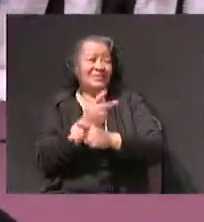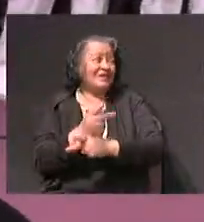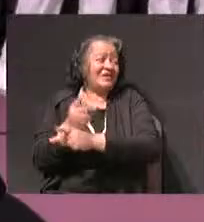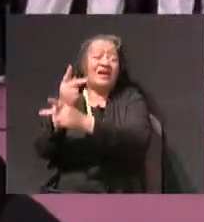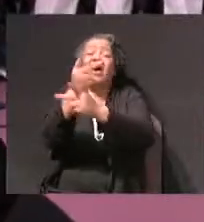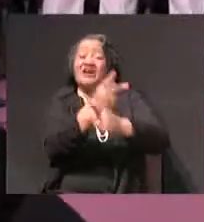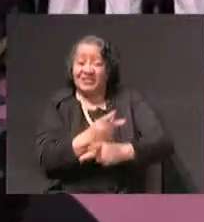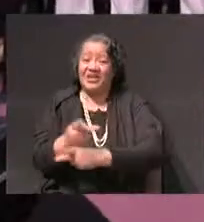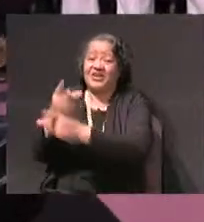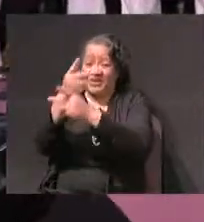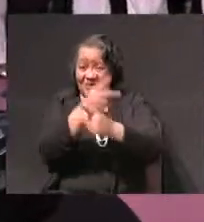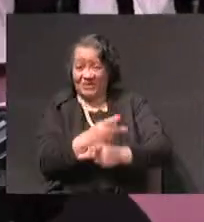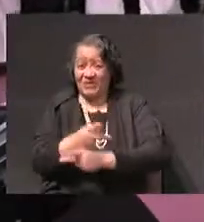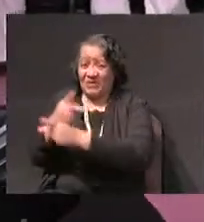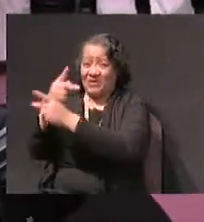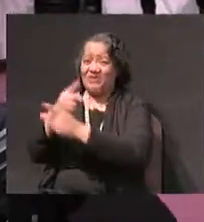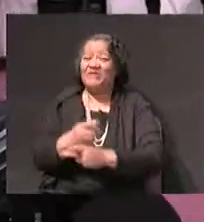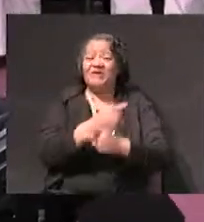take care.